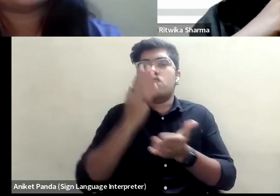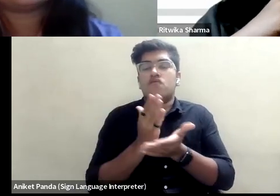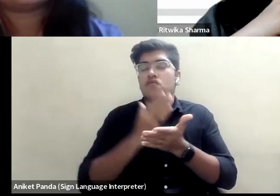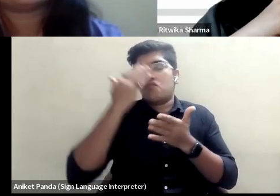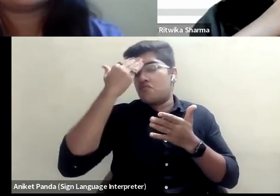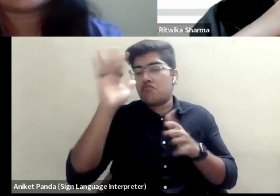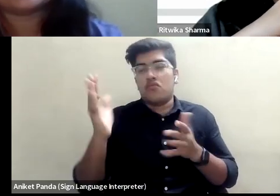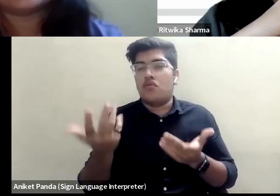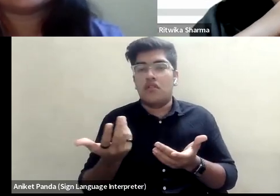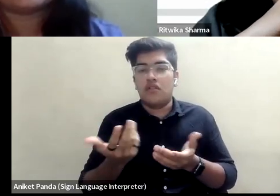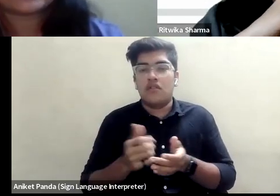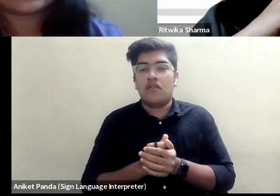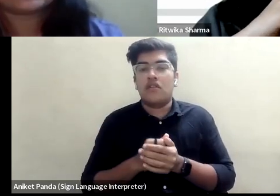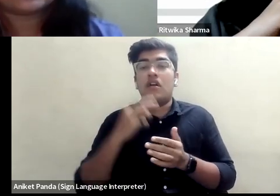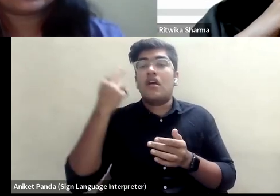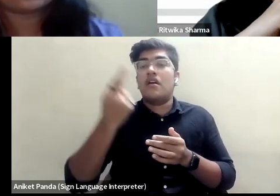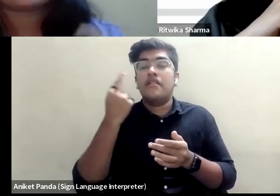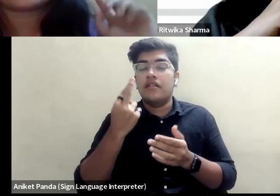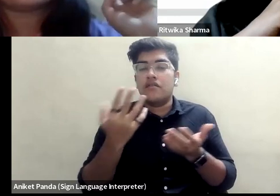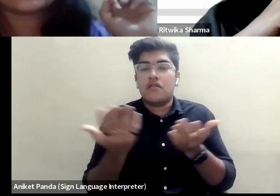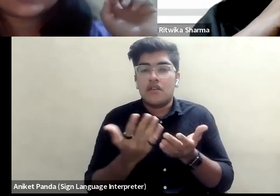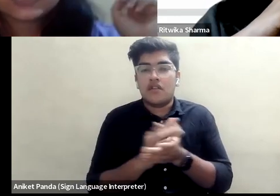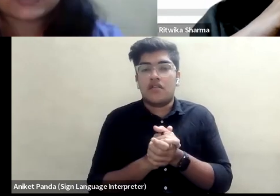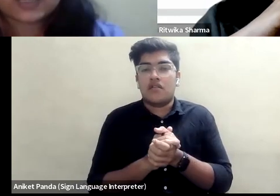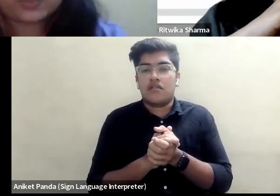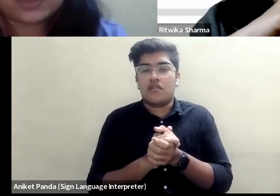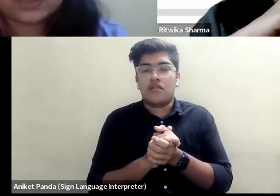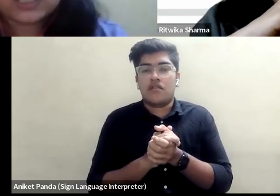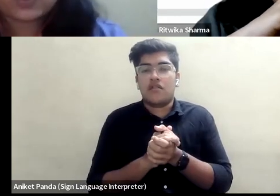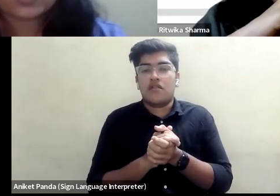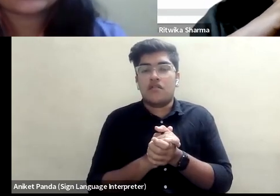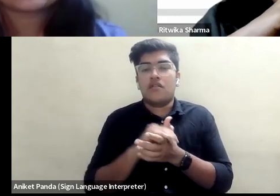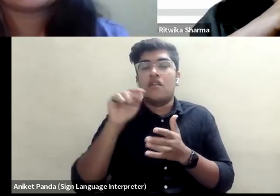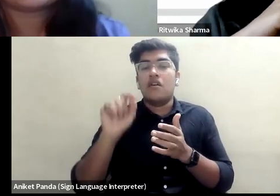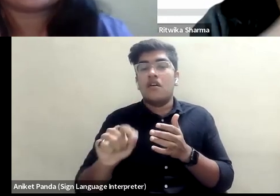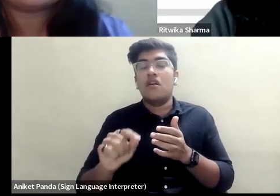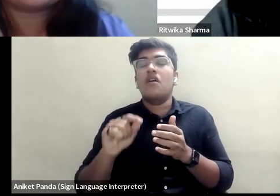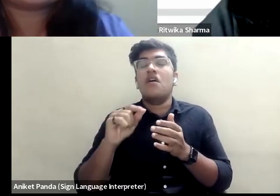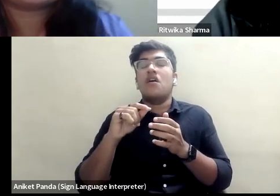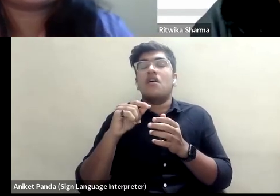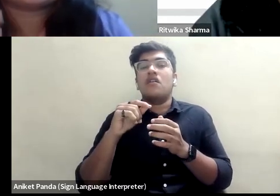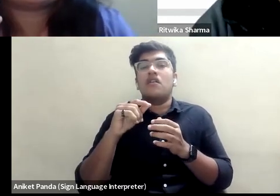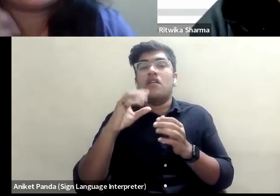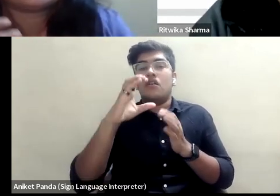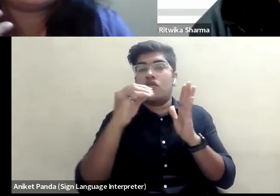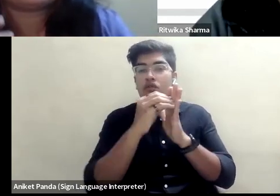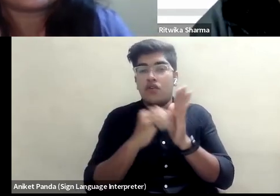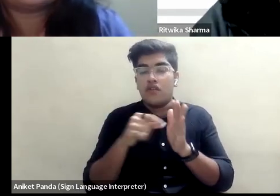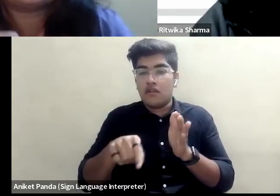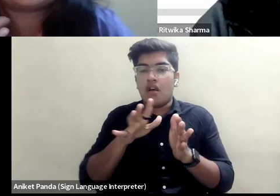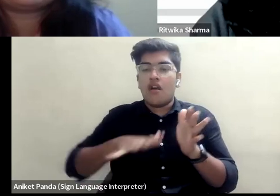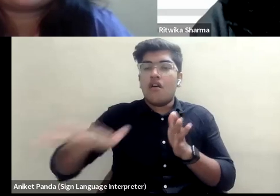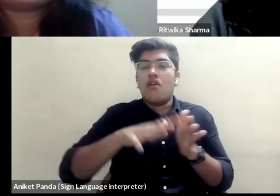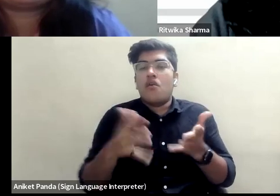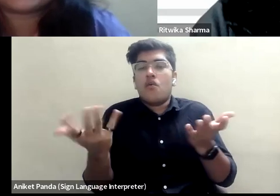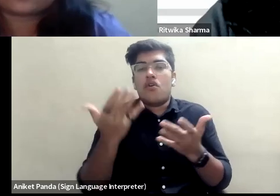for the reason that what they see around, is this very